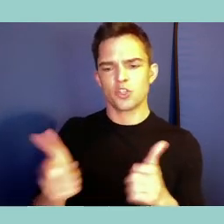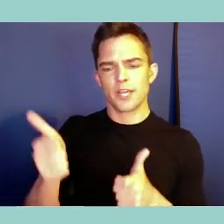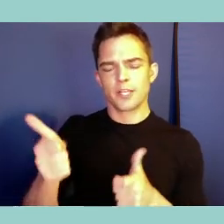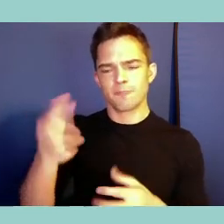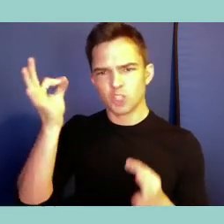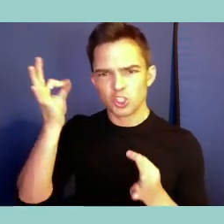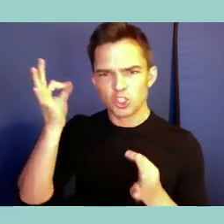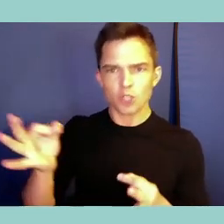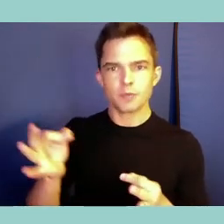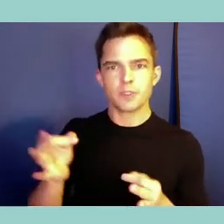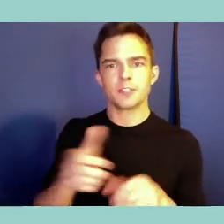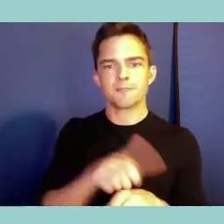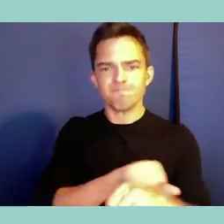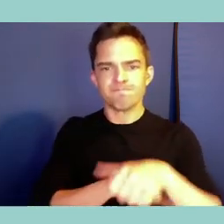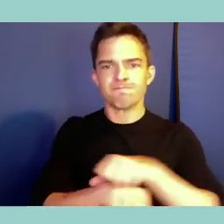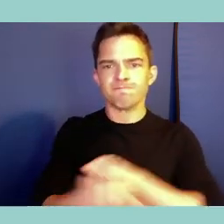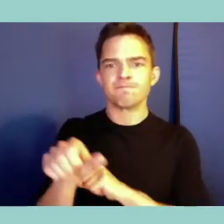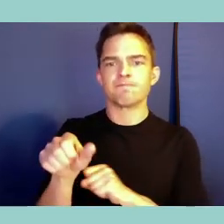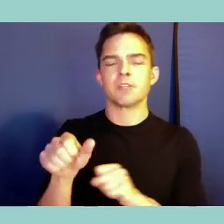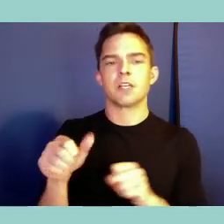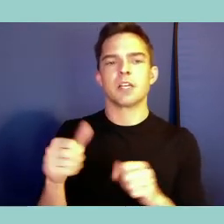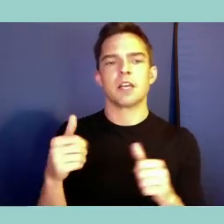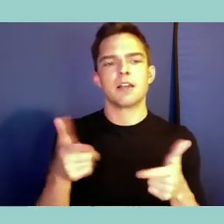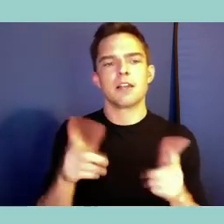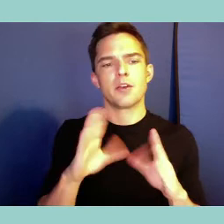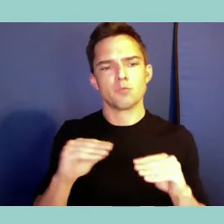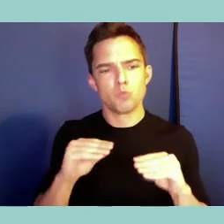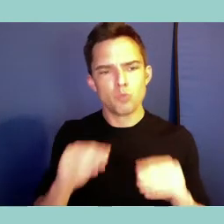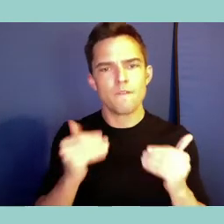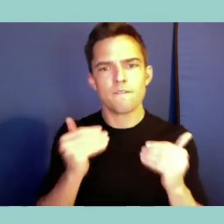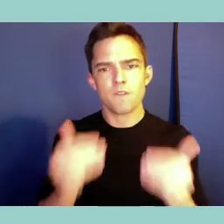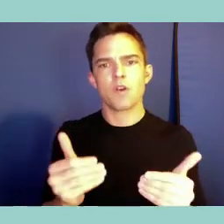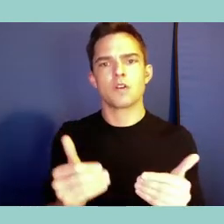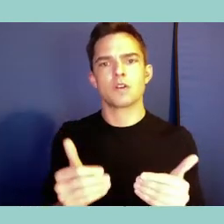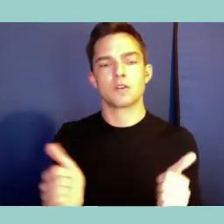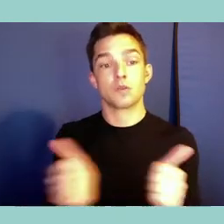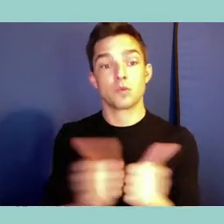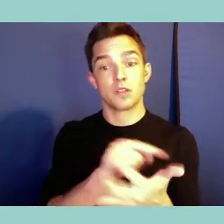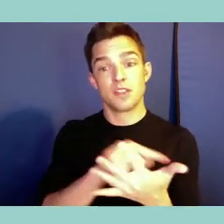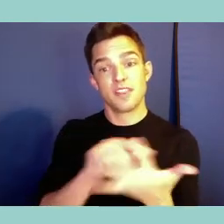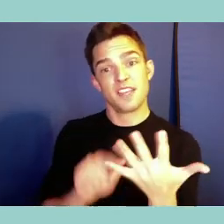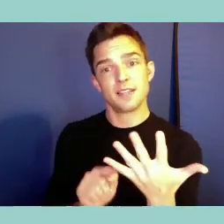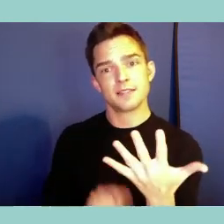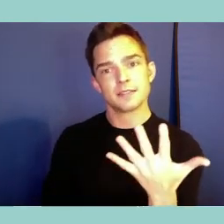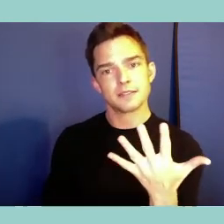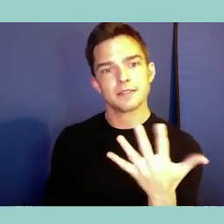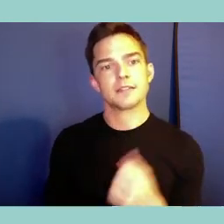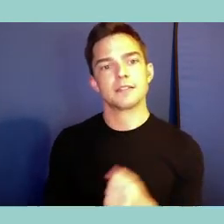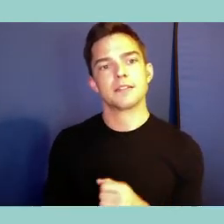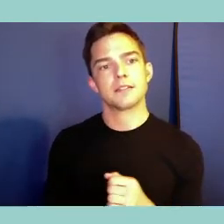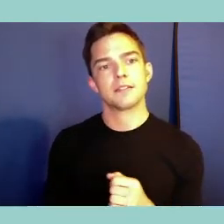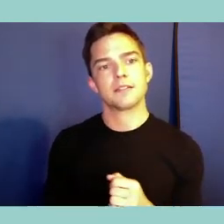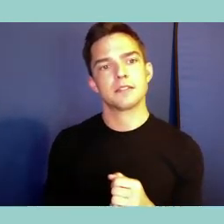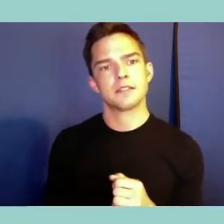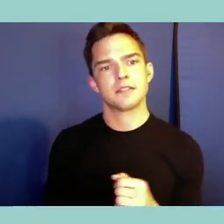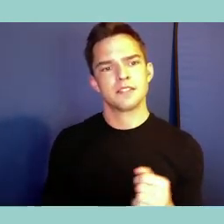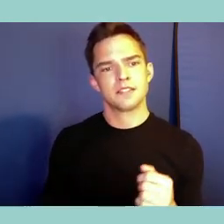greater determination, and let us move on in these